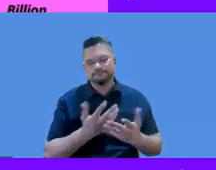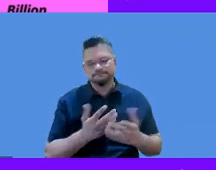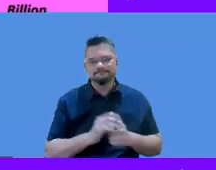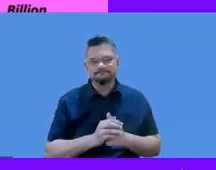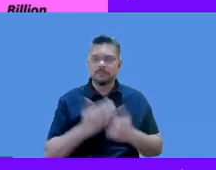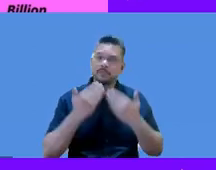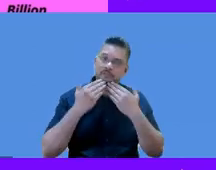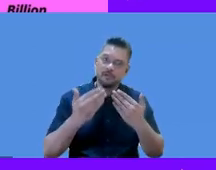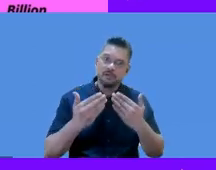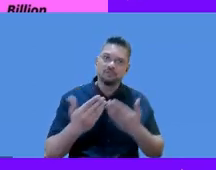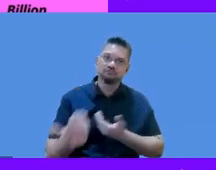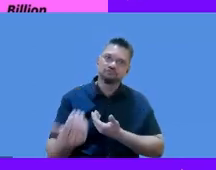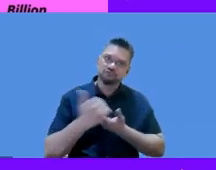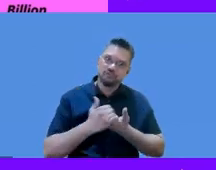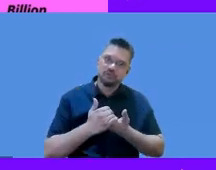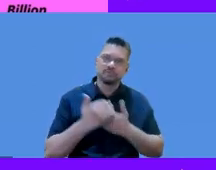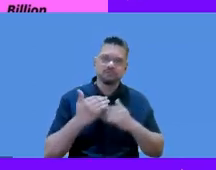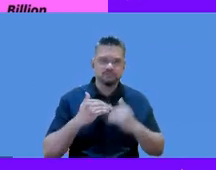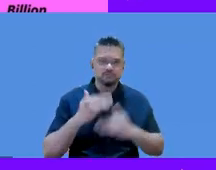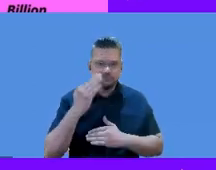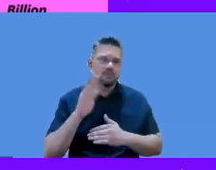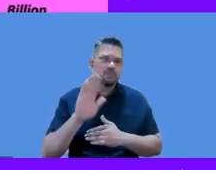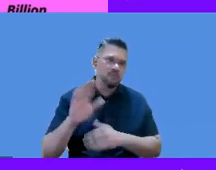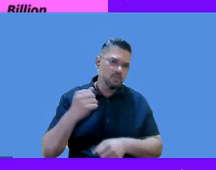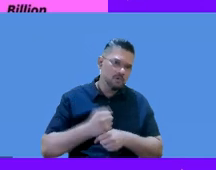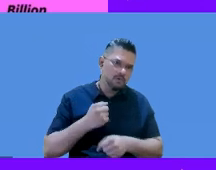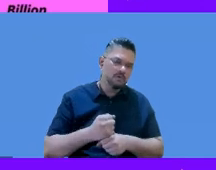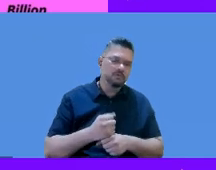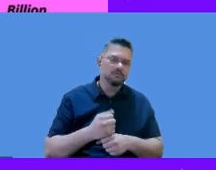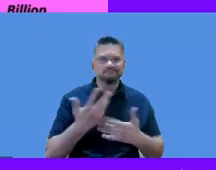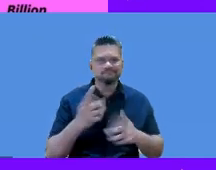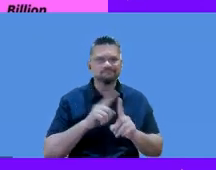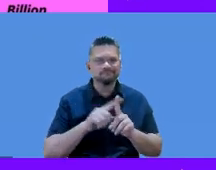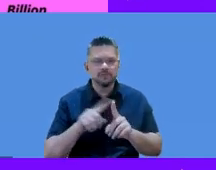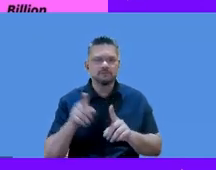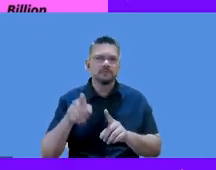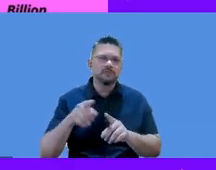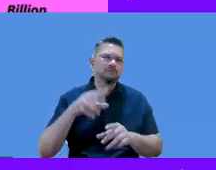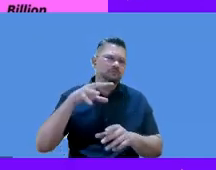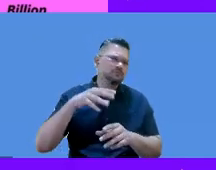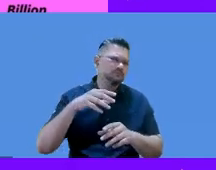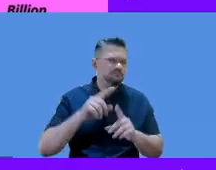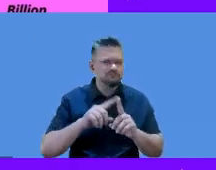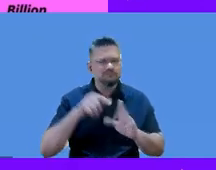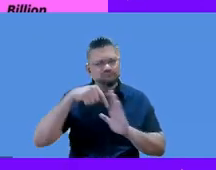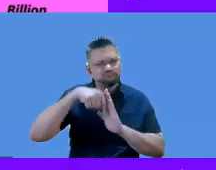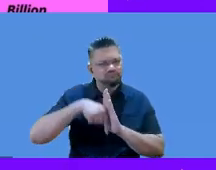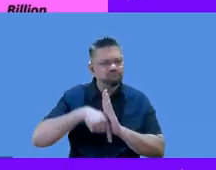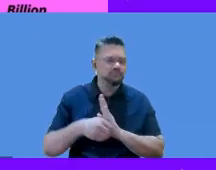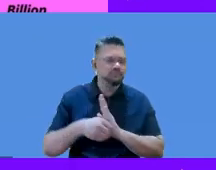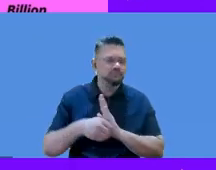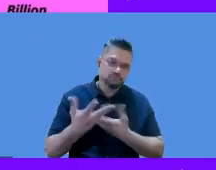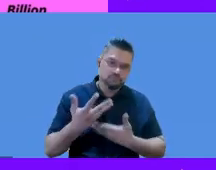report, where it came from, what it tells us, and maybe some reflections as well on what you really